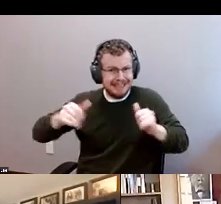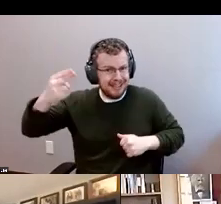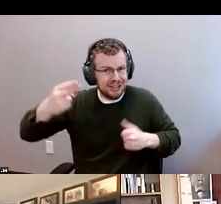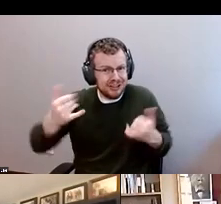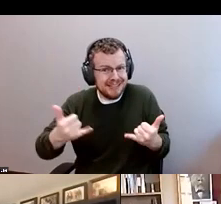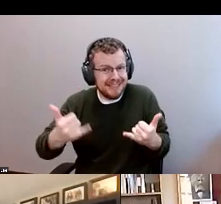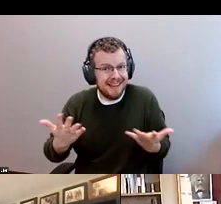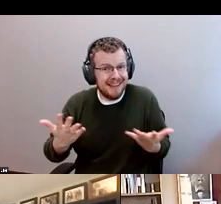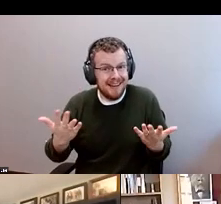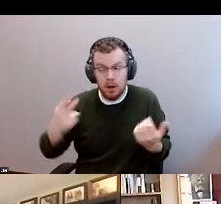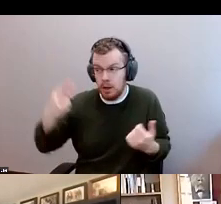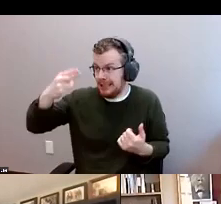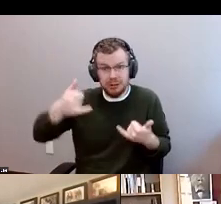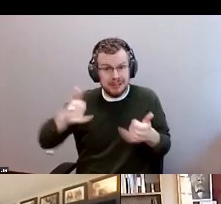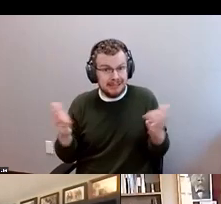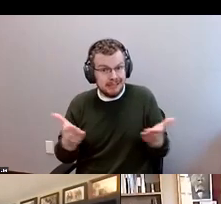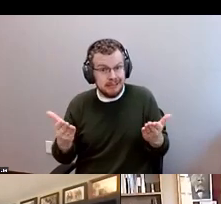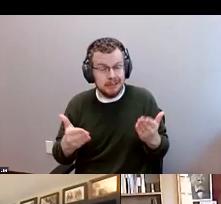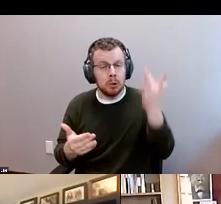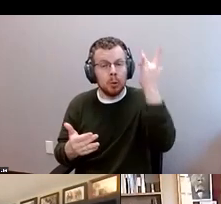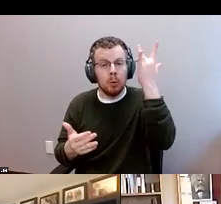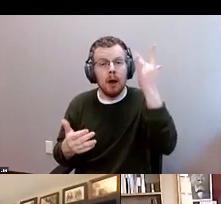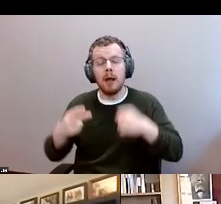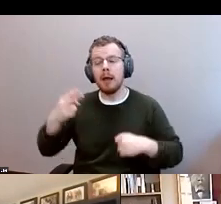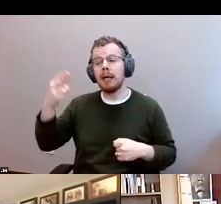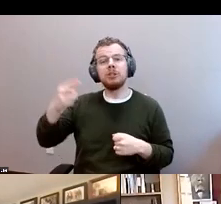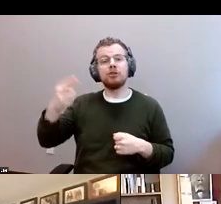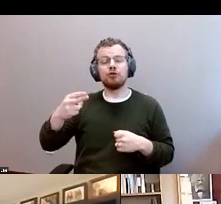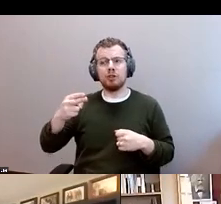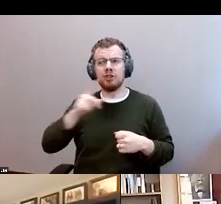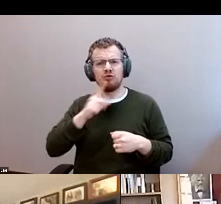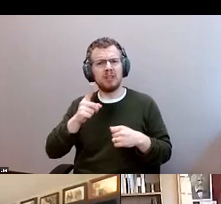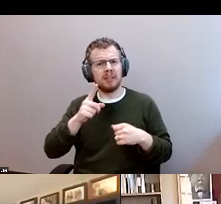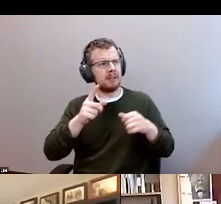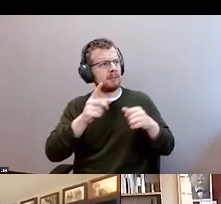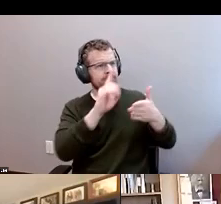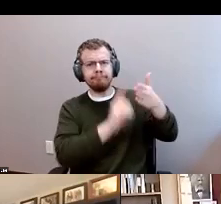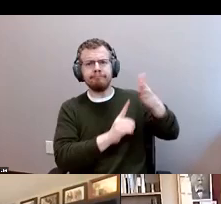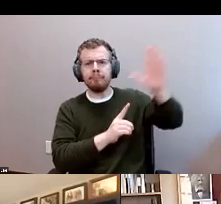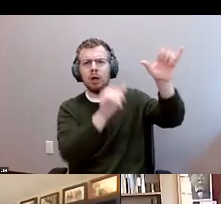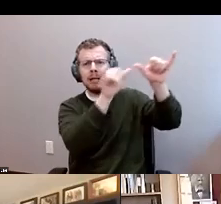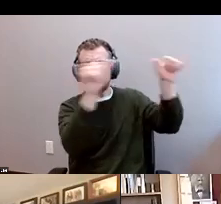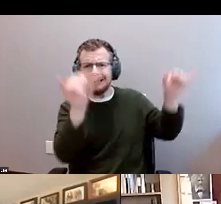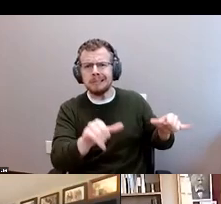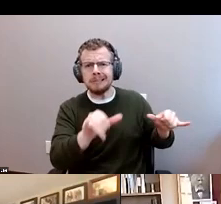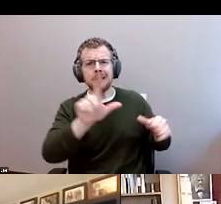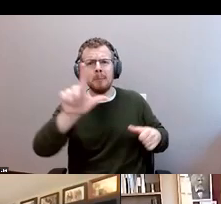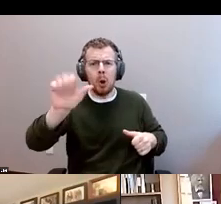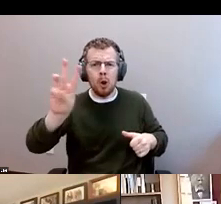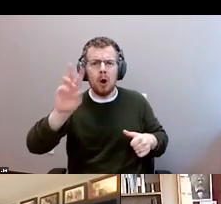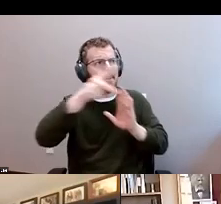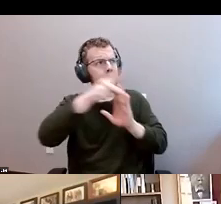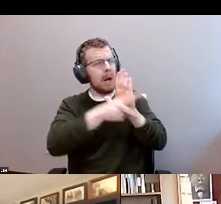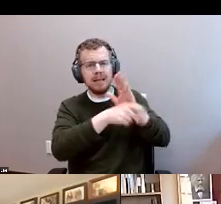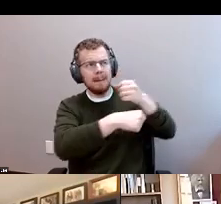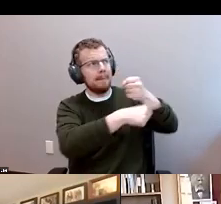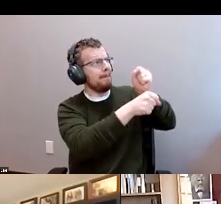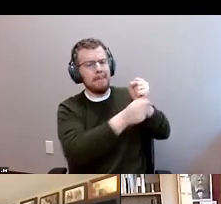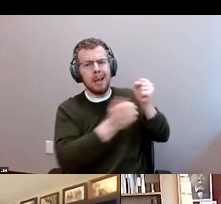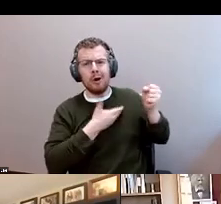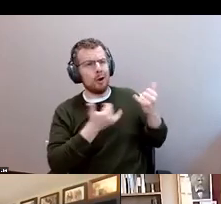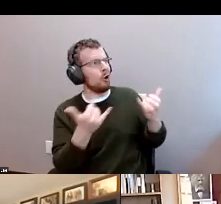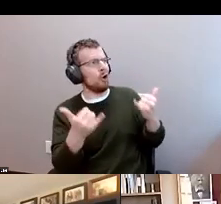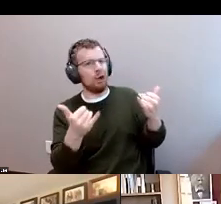history is ever present is because history has shaped the very systems, laws, and policies that create the current context and culture we live in